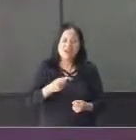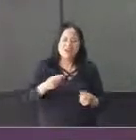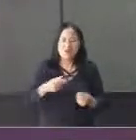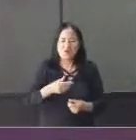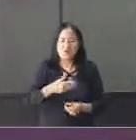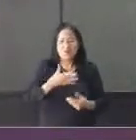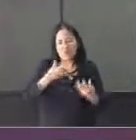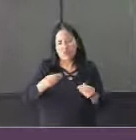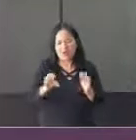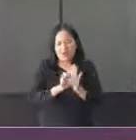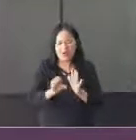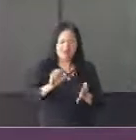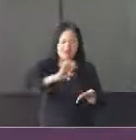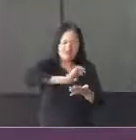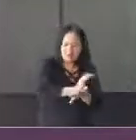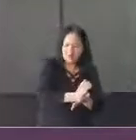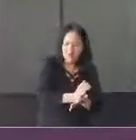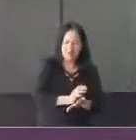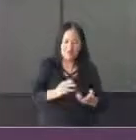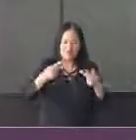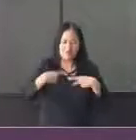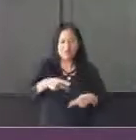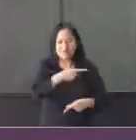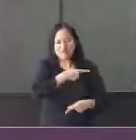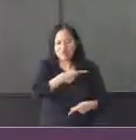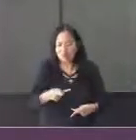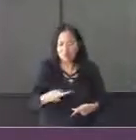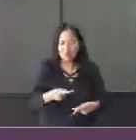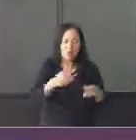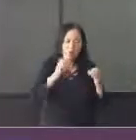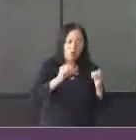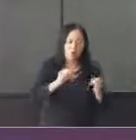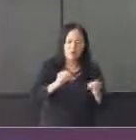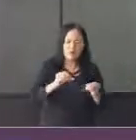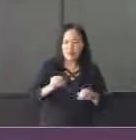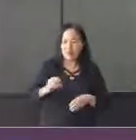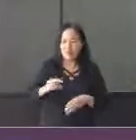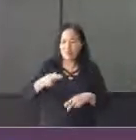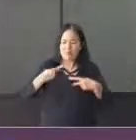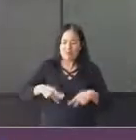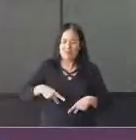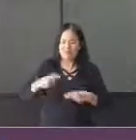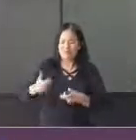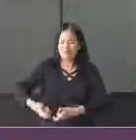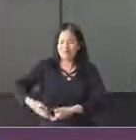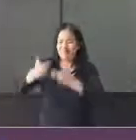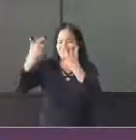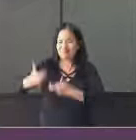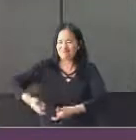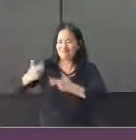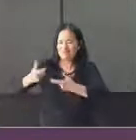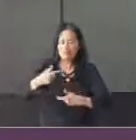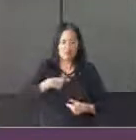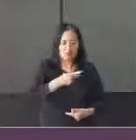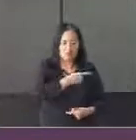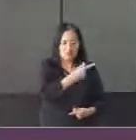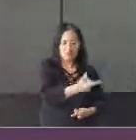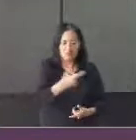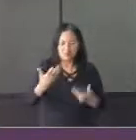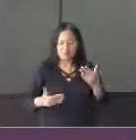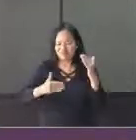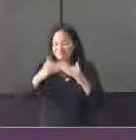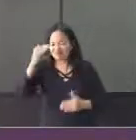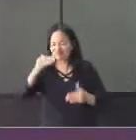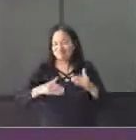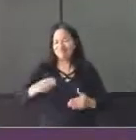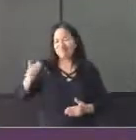gender-related violence, discrimination, poverty, the concentration of wealth. They all are several different ways